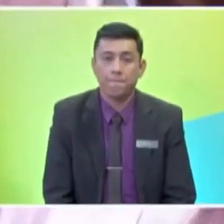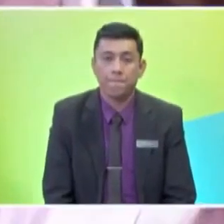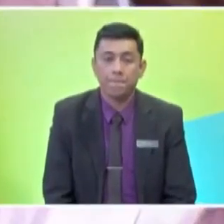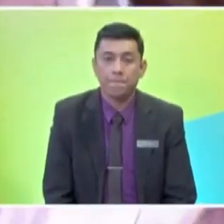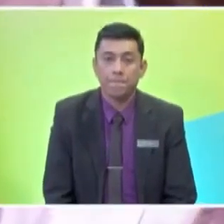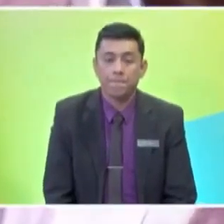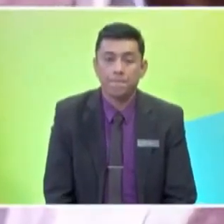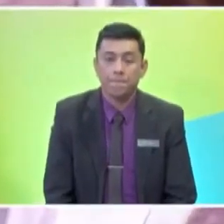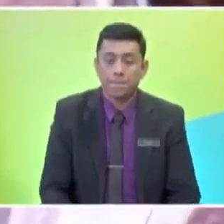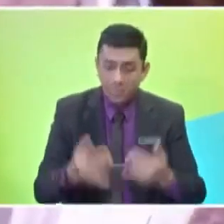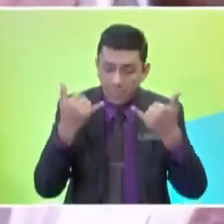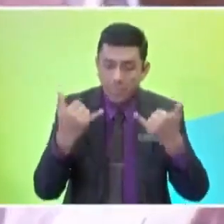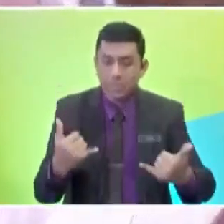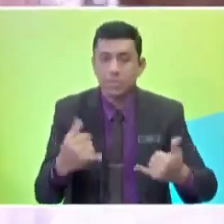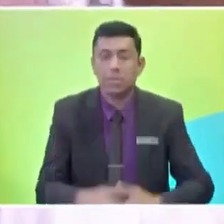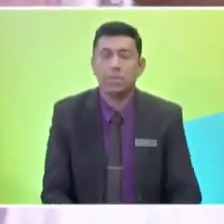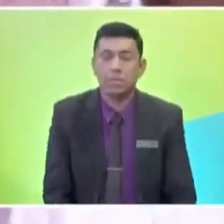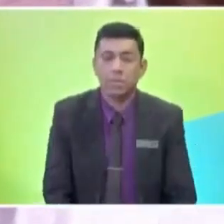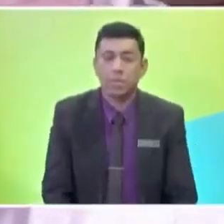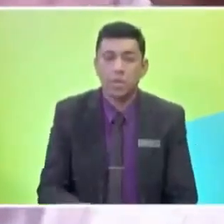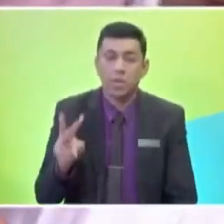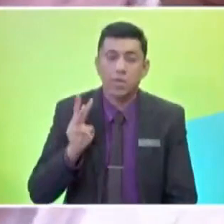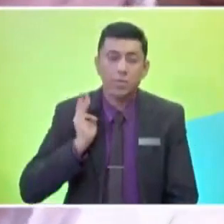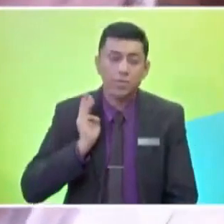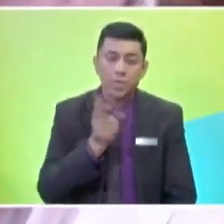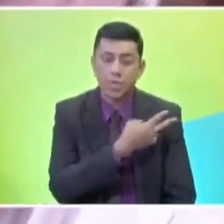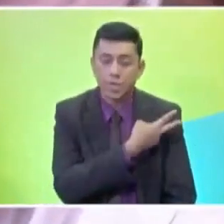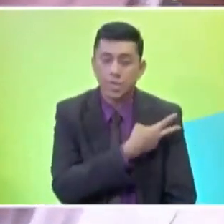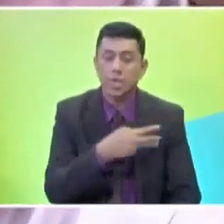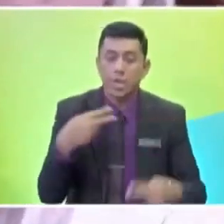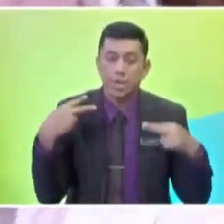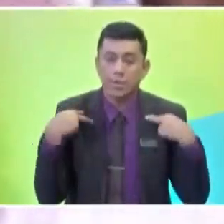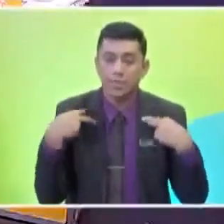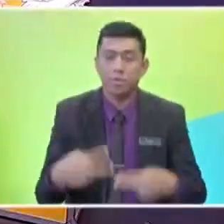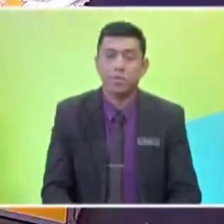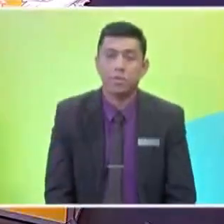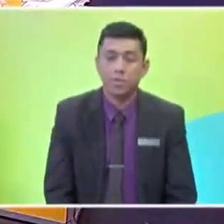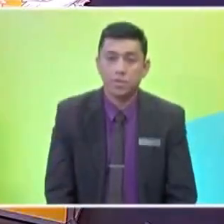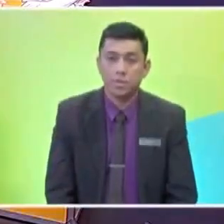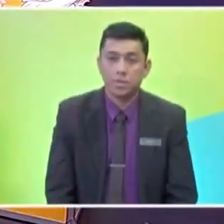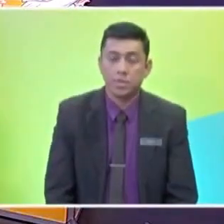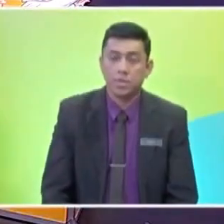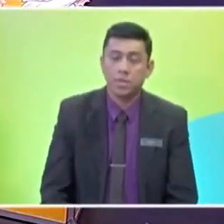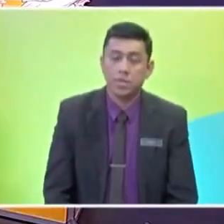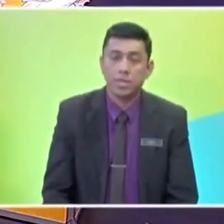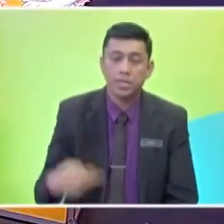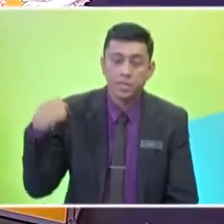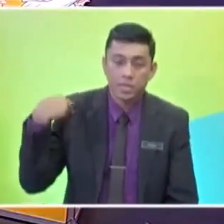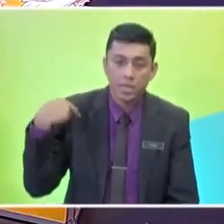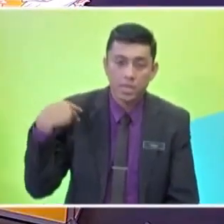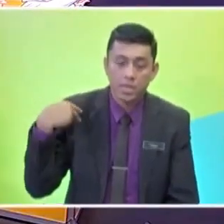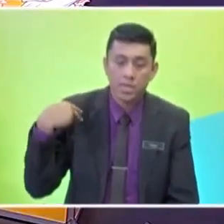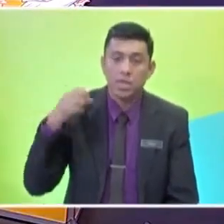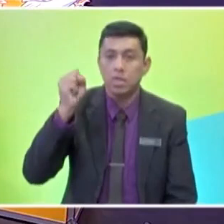Okay, okay, one, now two, three. We have the leg of the sheep. Okay, take